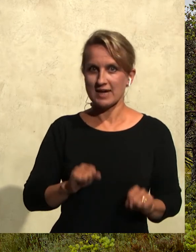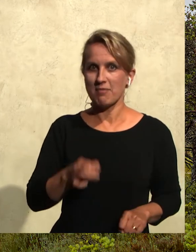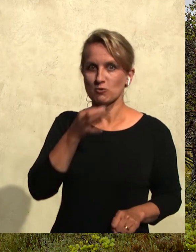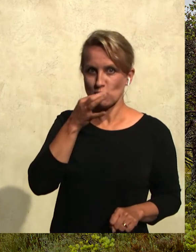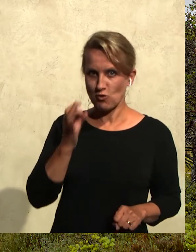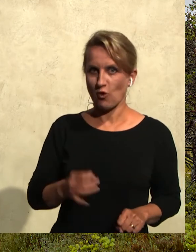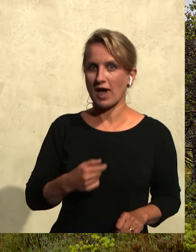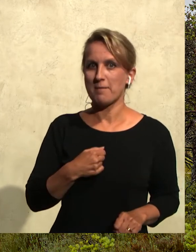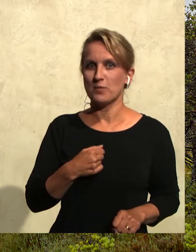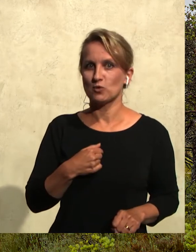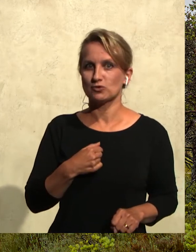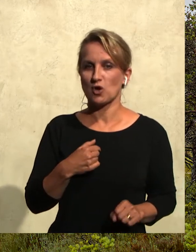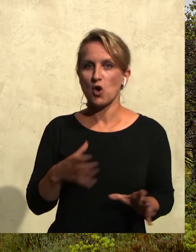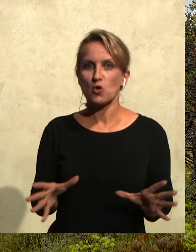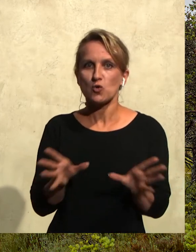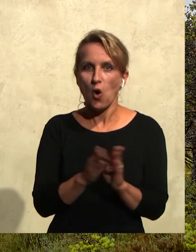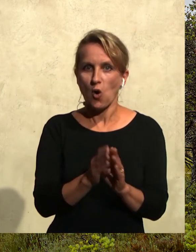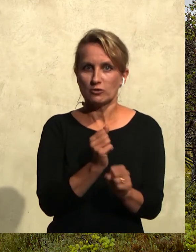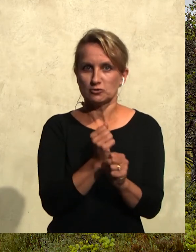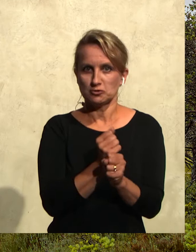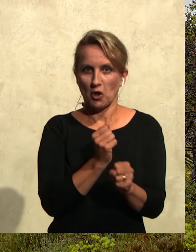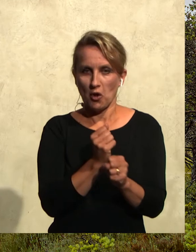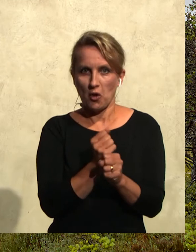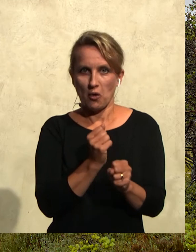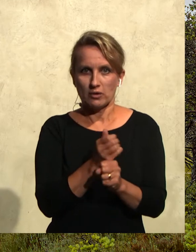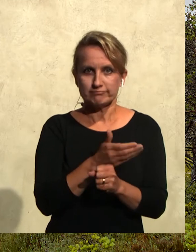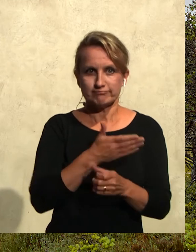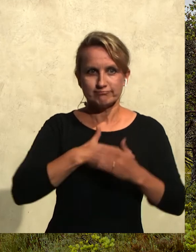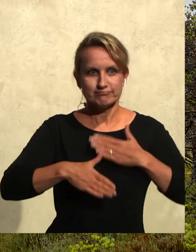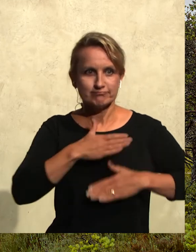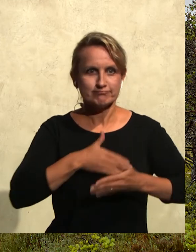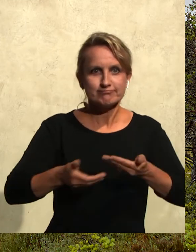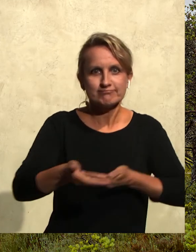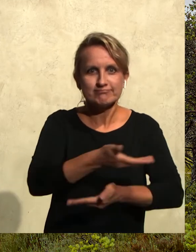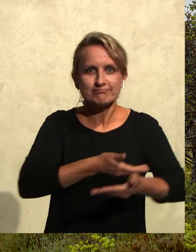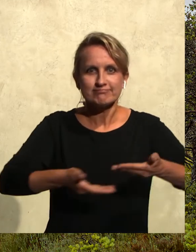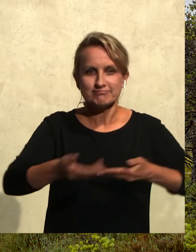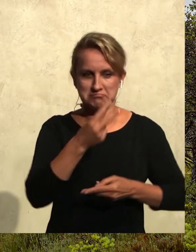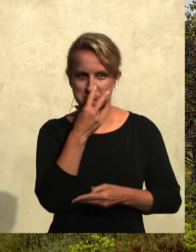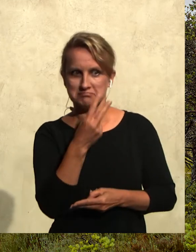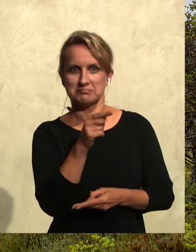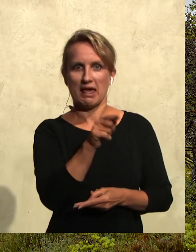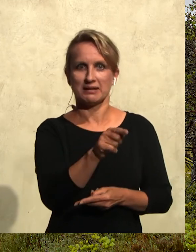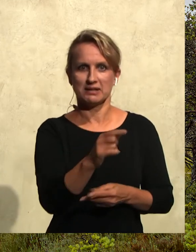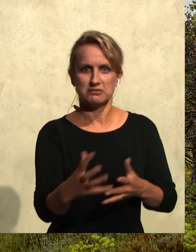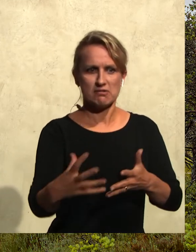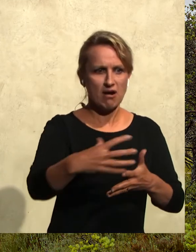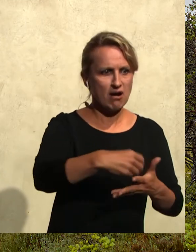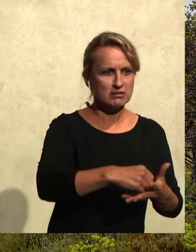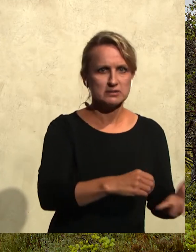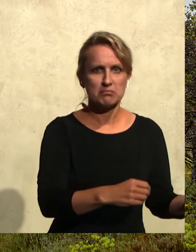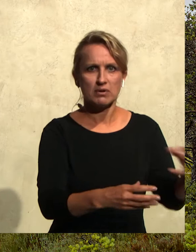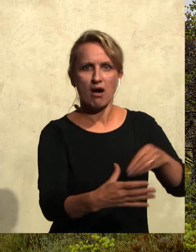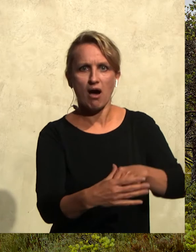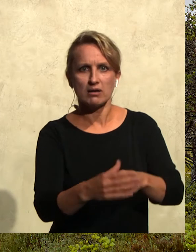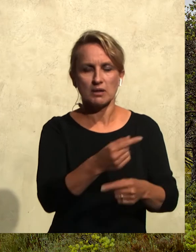collaborative way in which the multi-sectoral, multi-stakeholder consultations around this